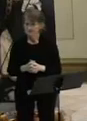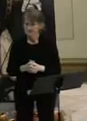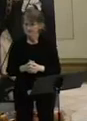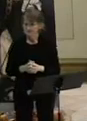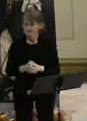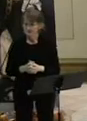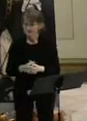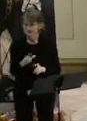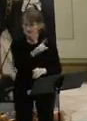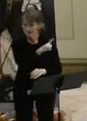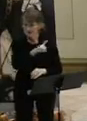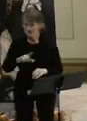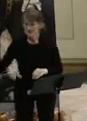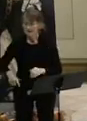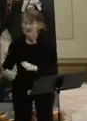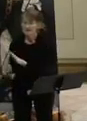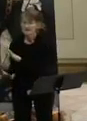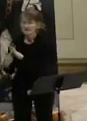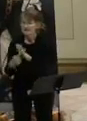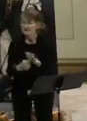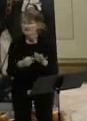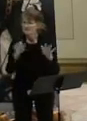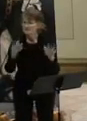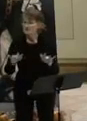eleison, Kyrie